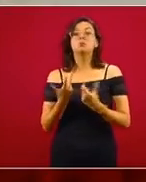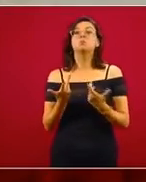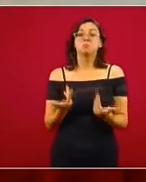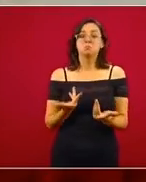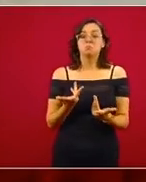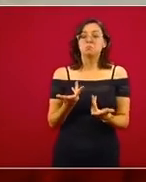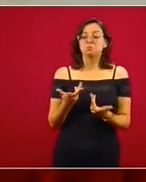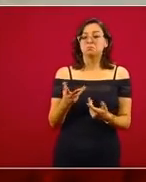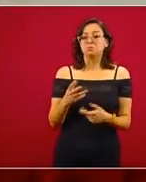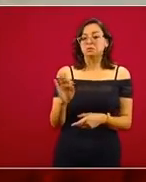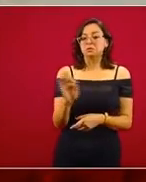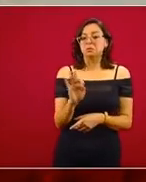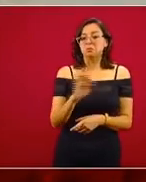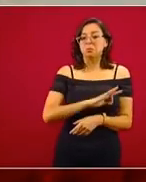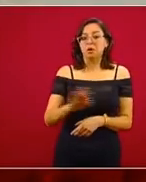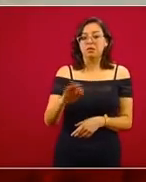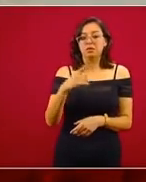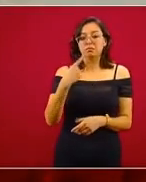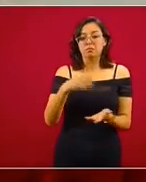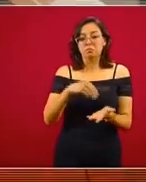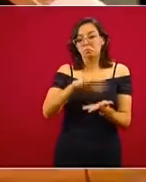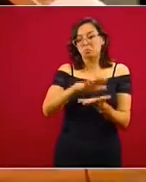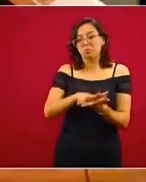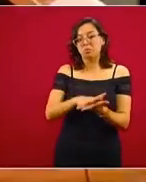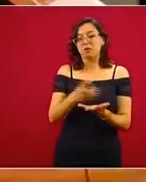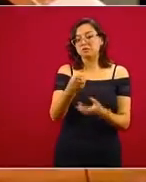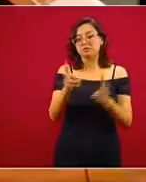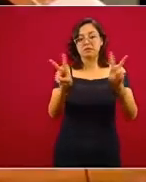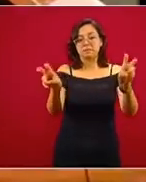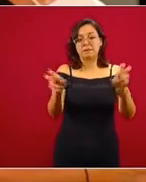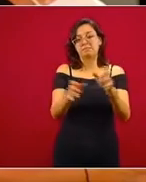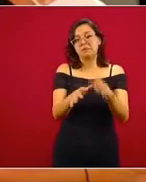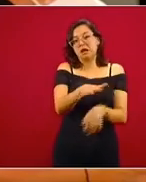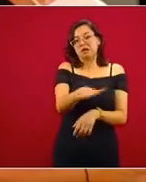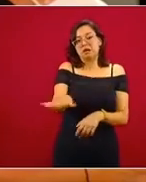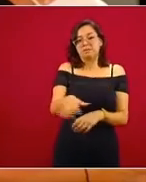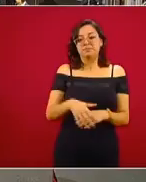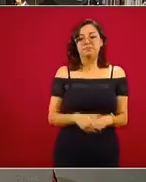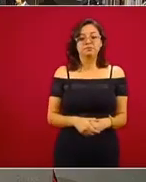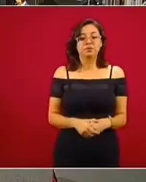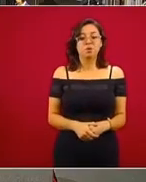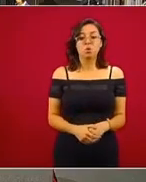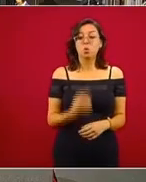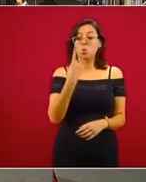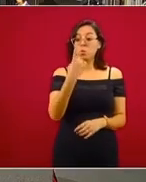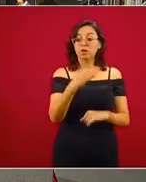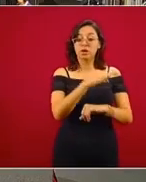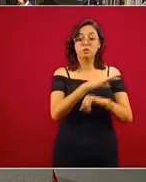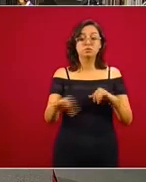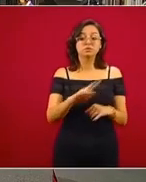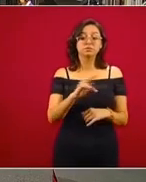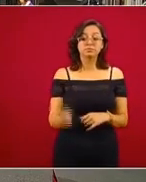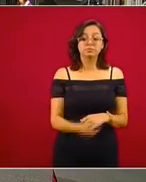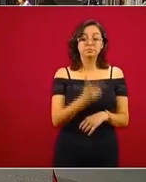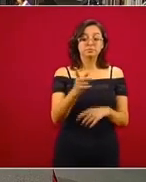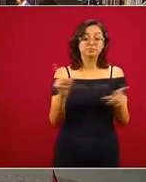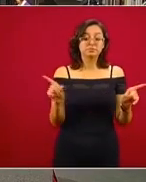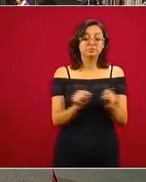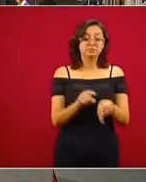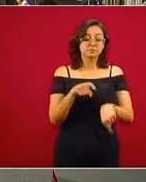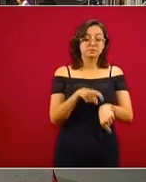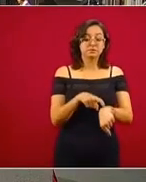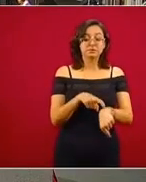developed antibodies. And if those antibodies protect them, then they would know that they're protected. That's basically the